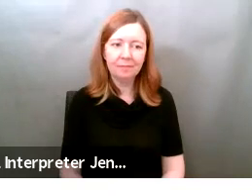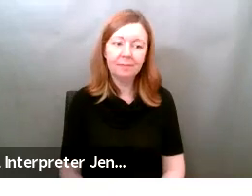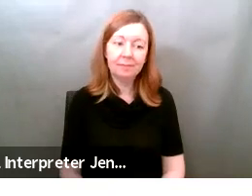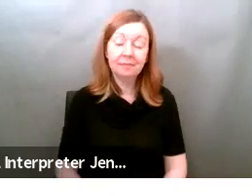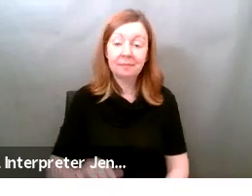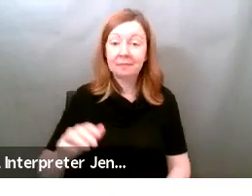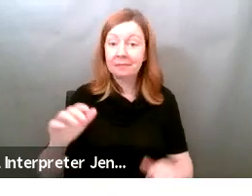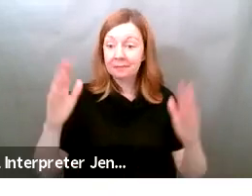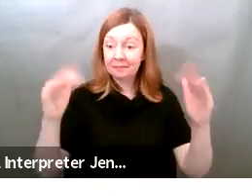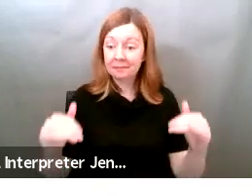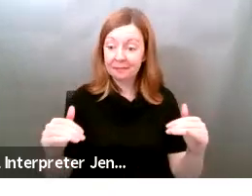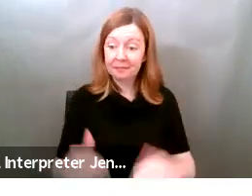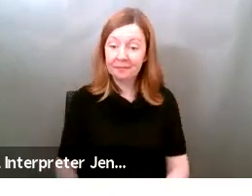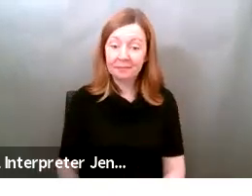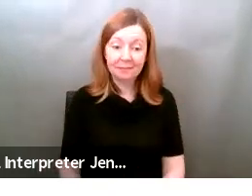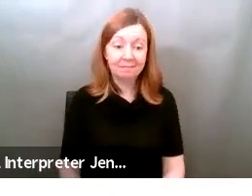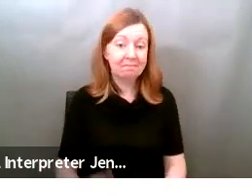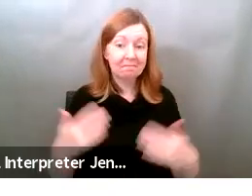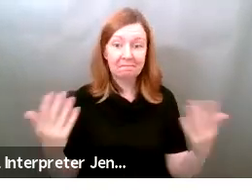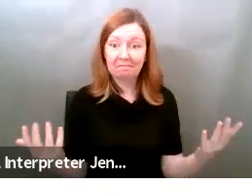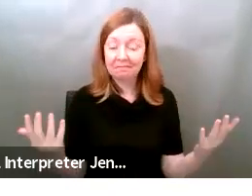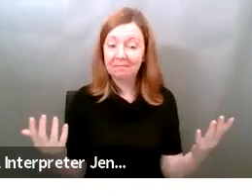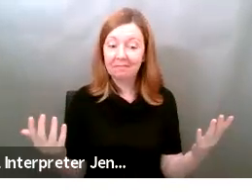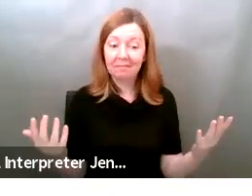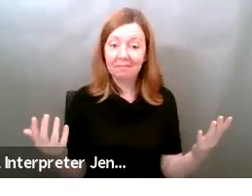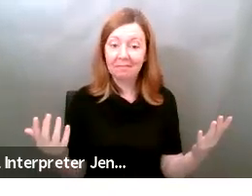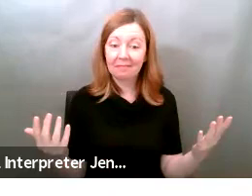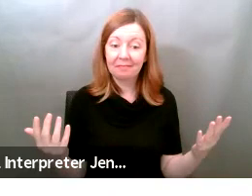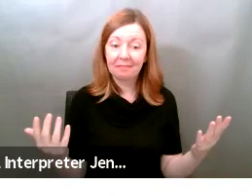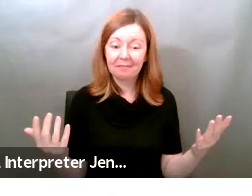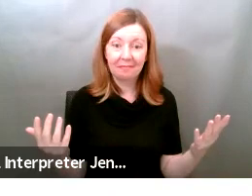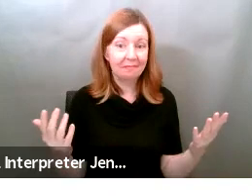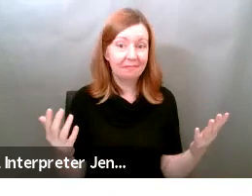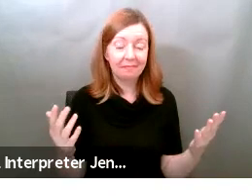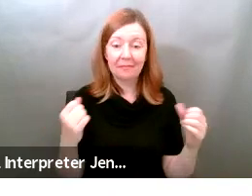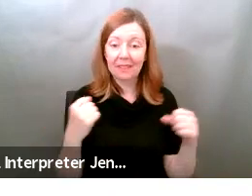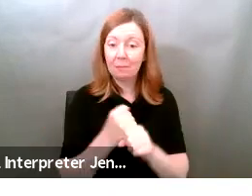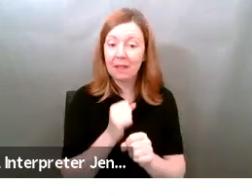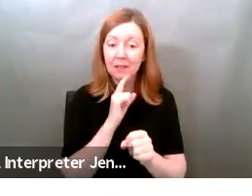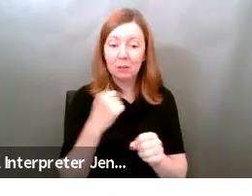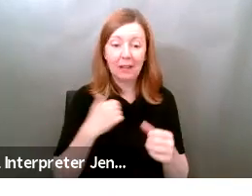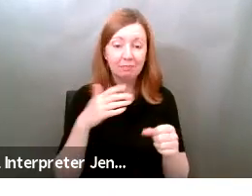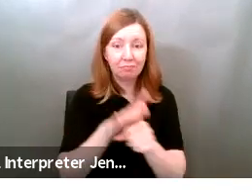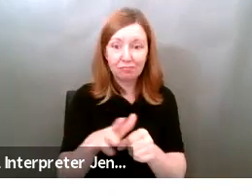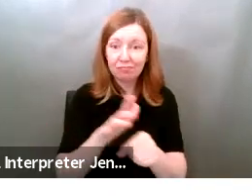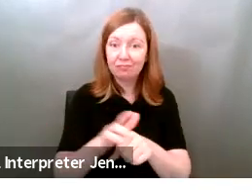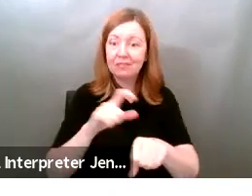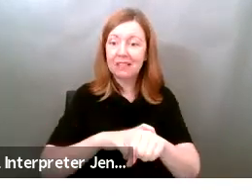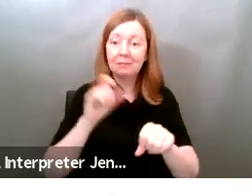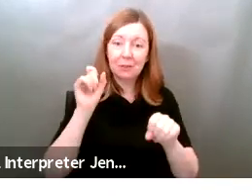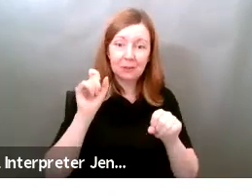Next slide. And so with that, I wanted to stop and make sure we had plenty of time to answer any